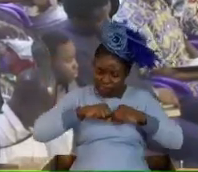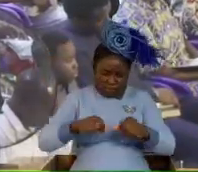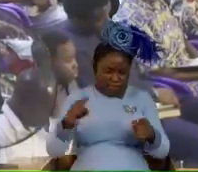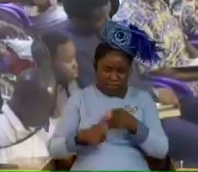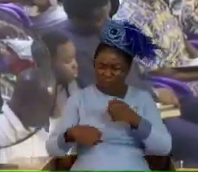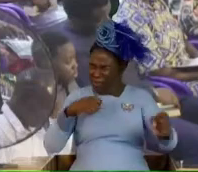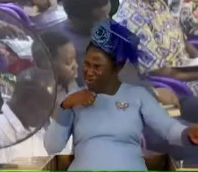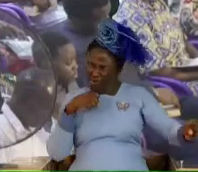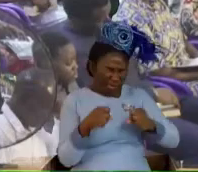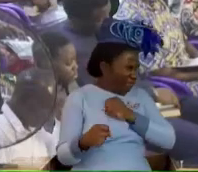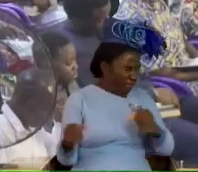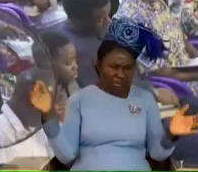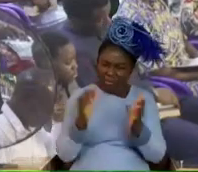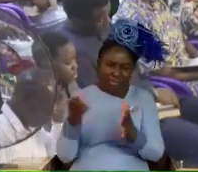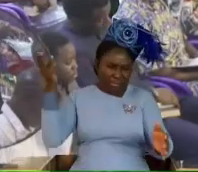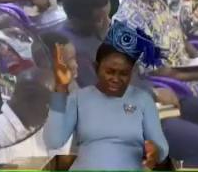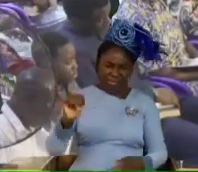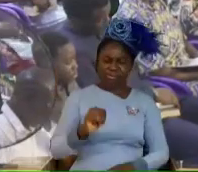them.